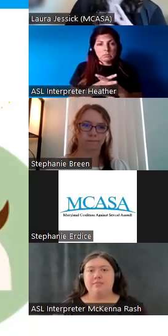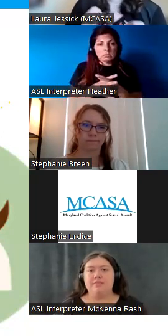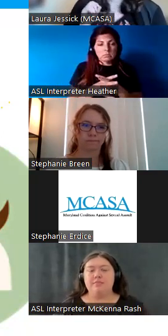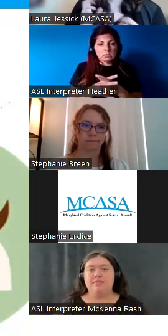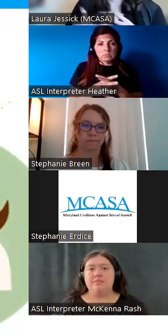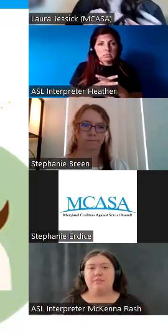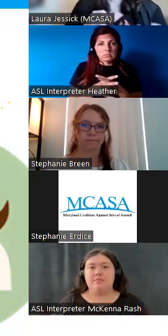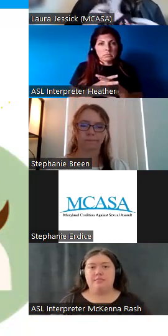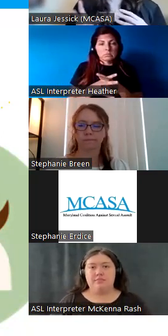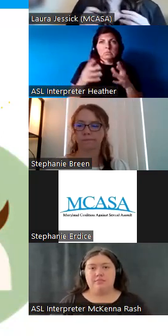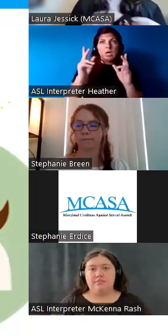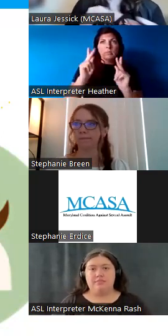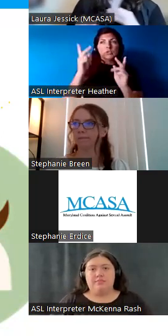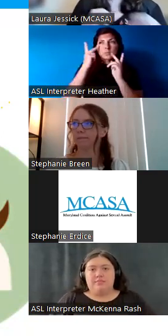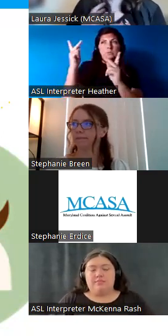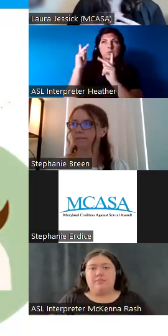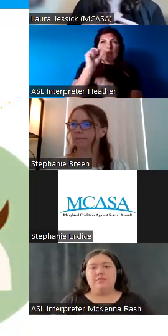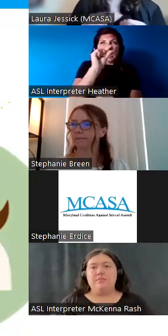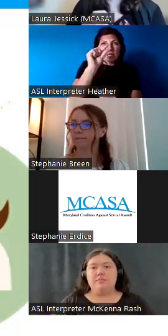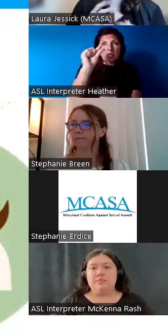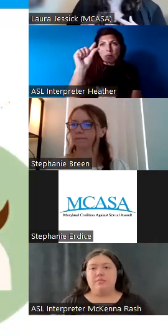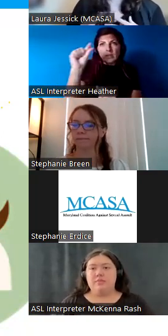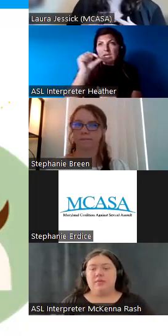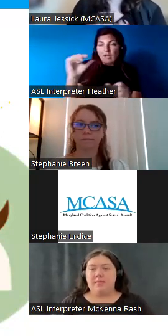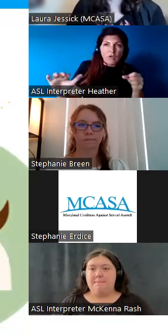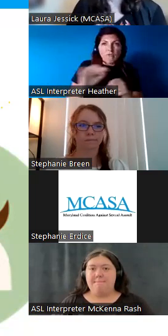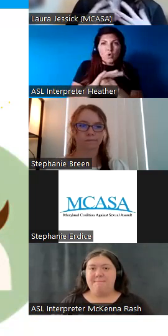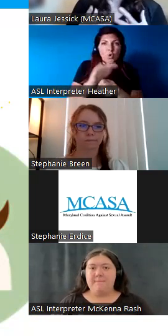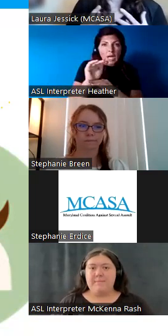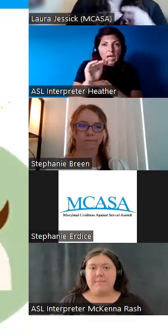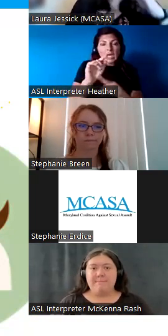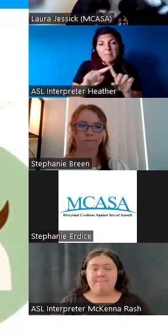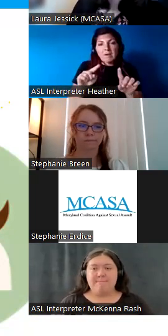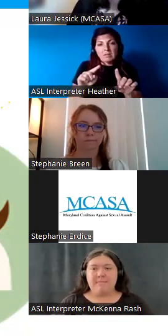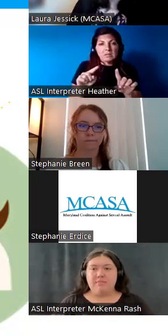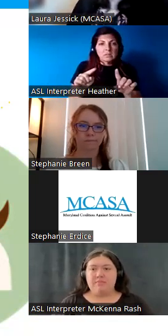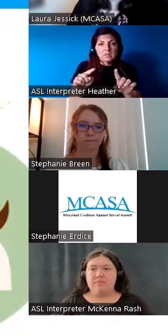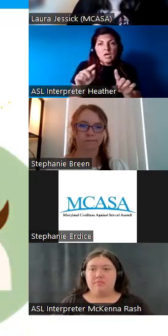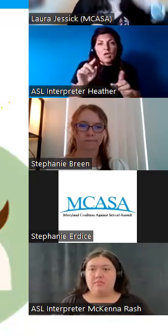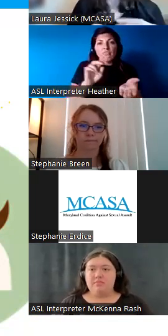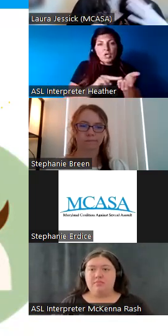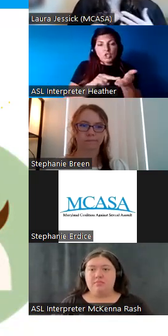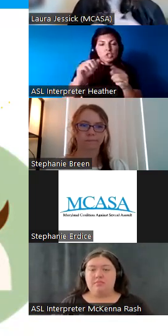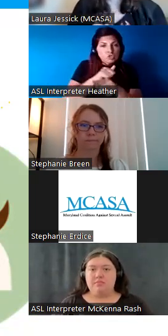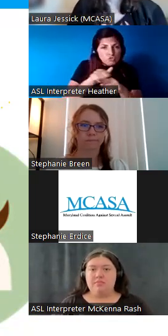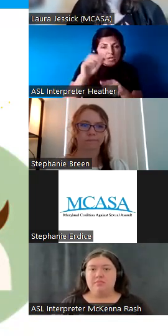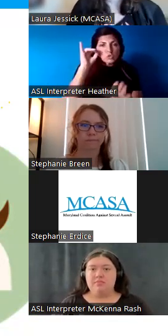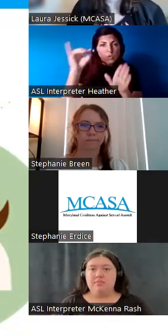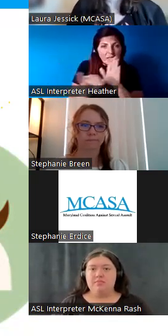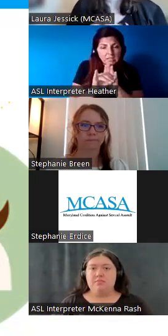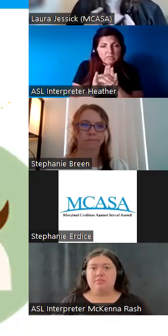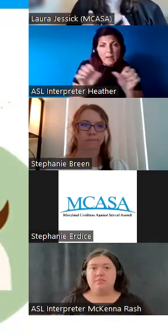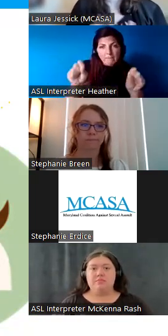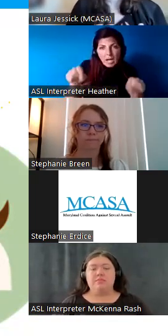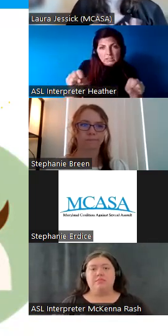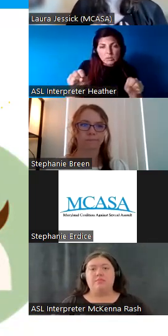snapshot memories where somebody may be able to remember portions of the night, but not all of it. The forensic nurse is trained to identify those possible